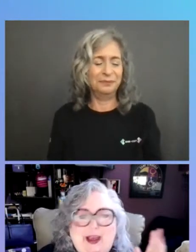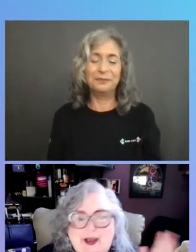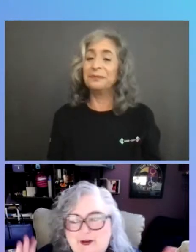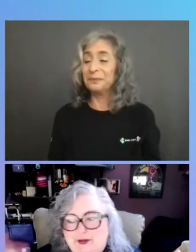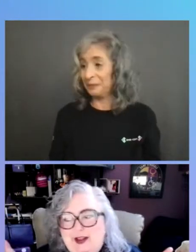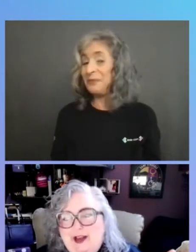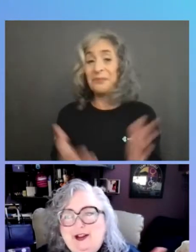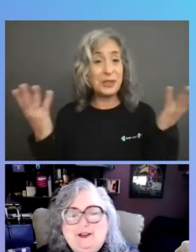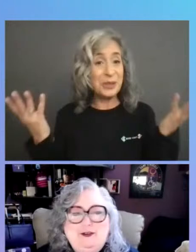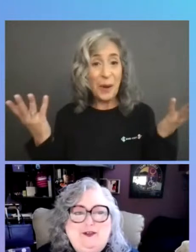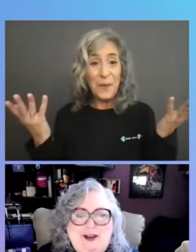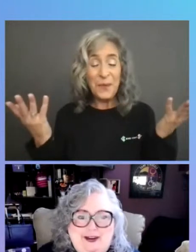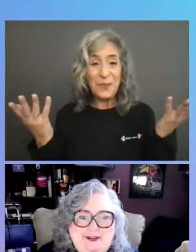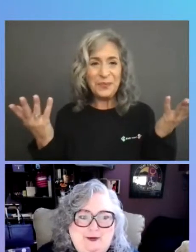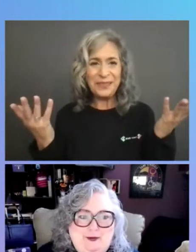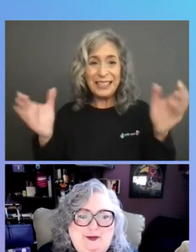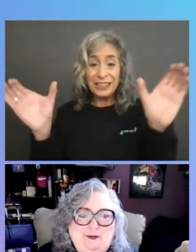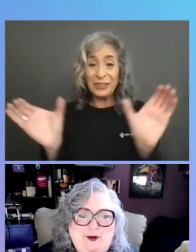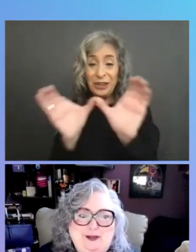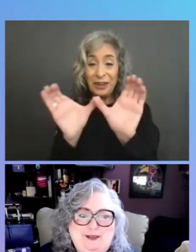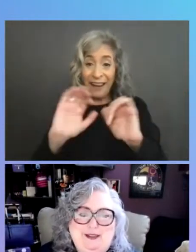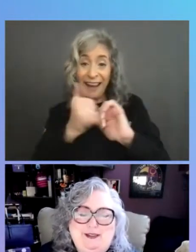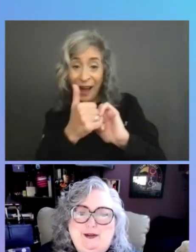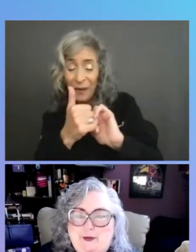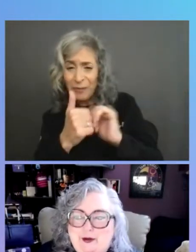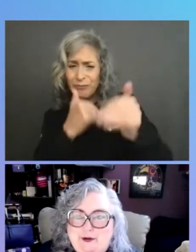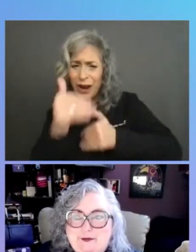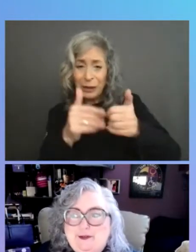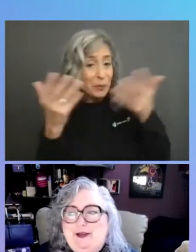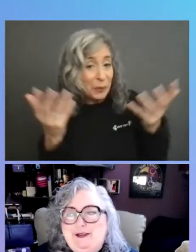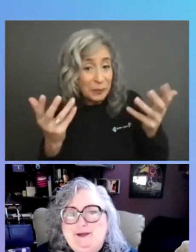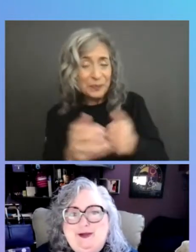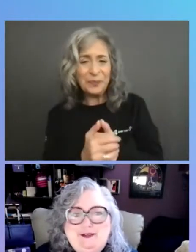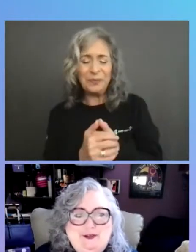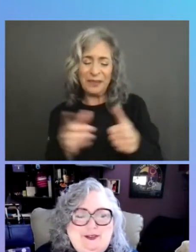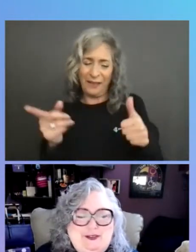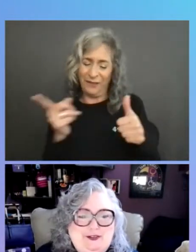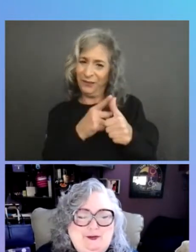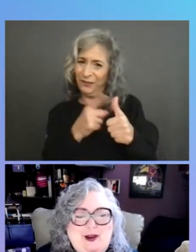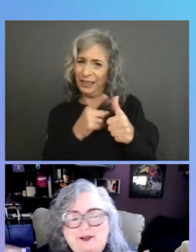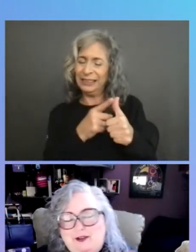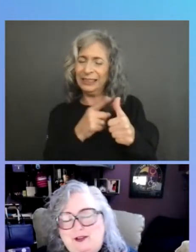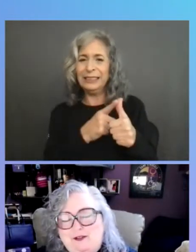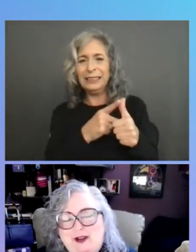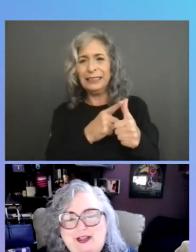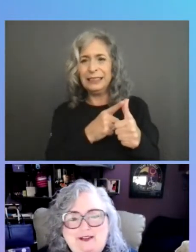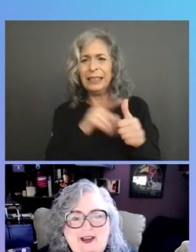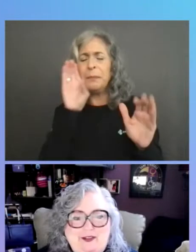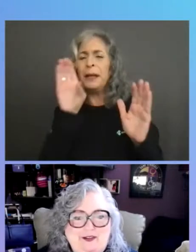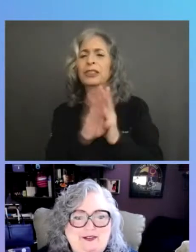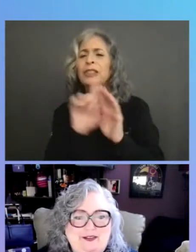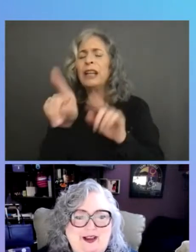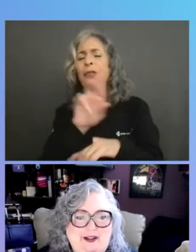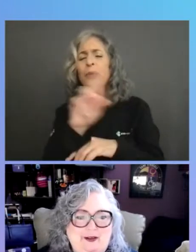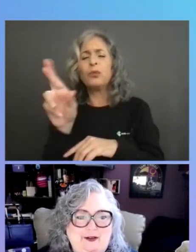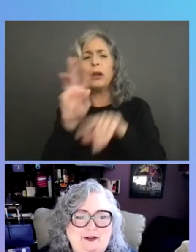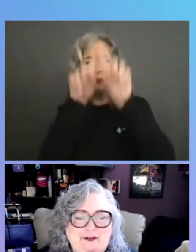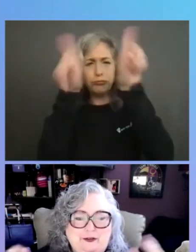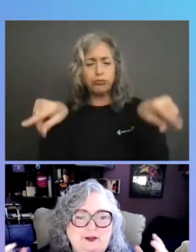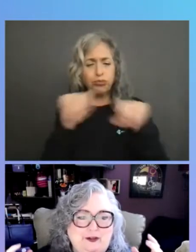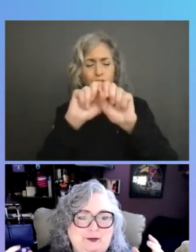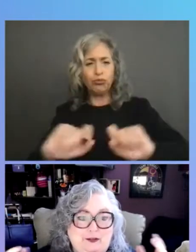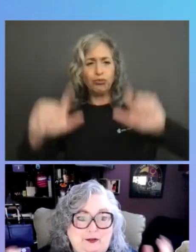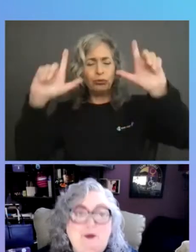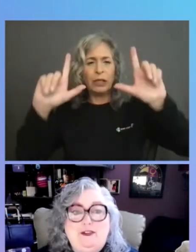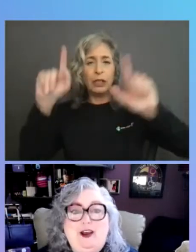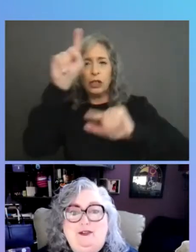So how to get certified? So what's the process? So first piece of the puzzle, and there's some graphics on the right-hand side of the slide. There's a